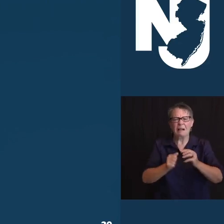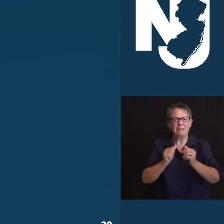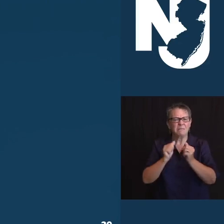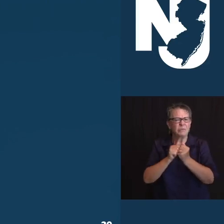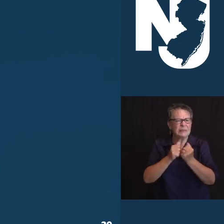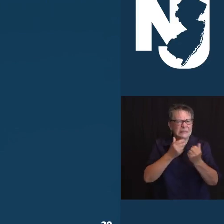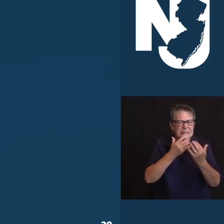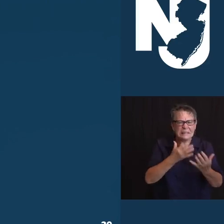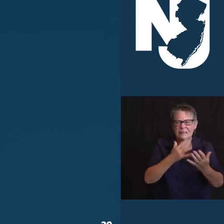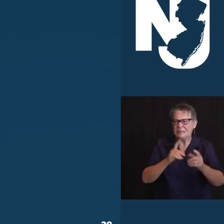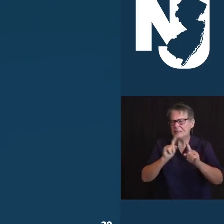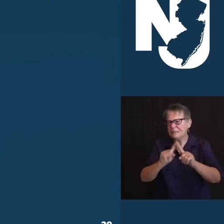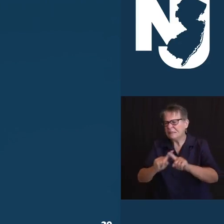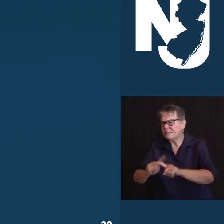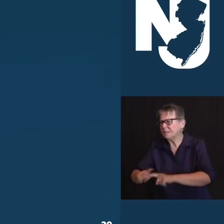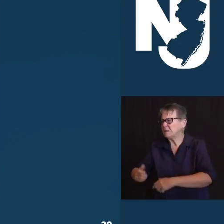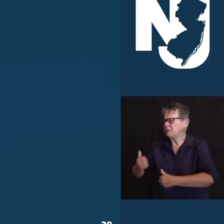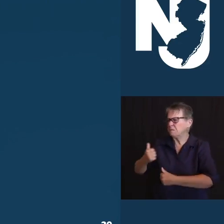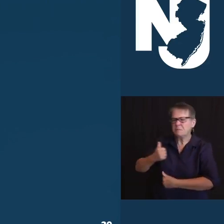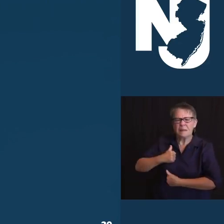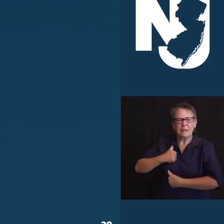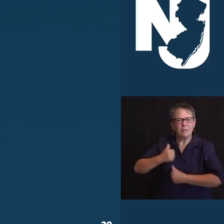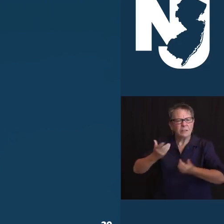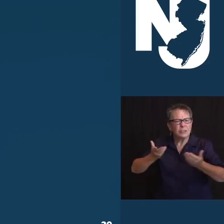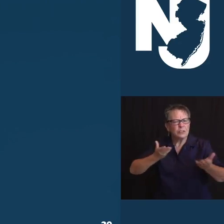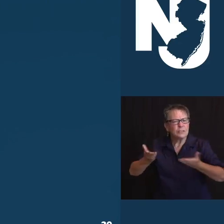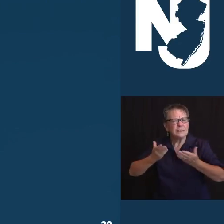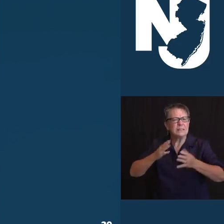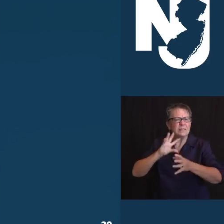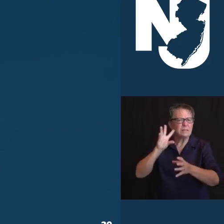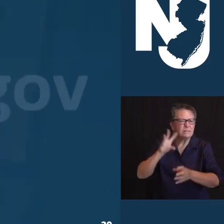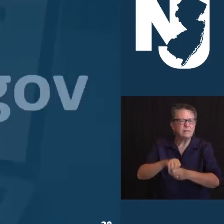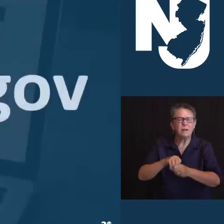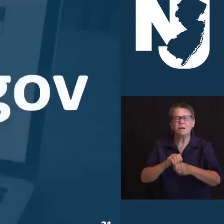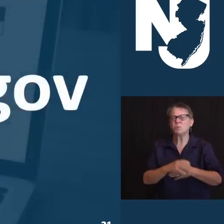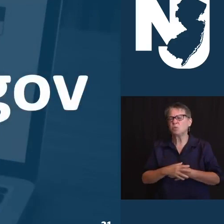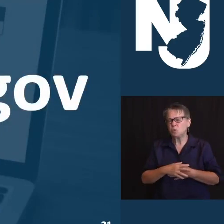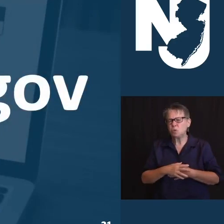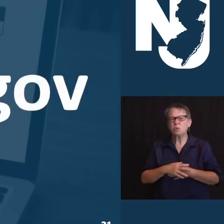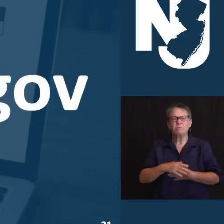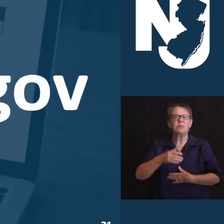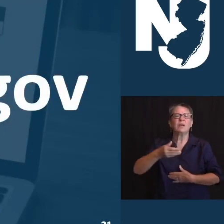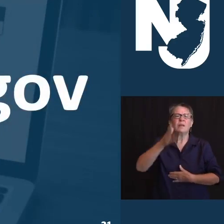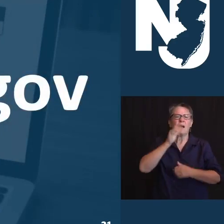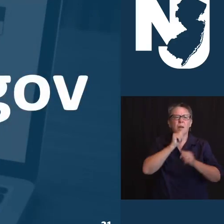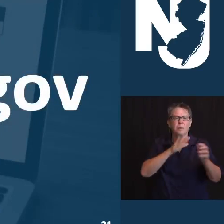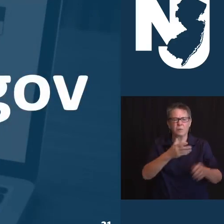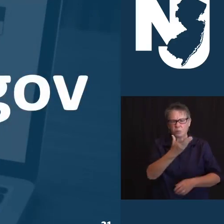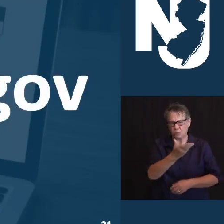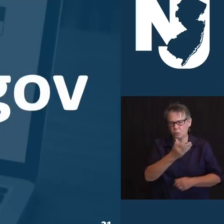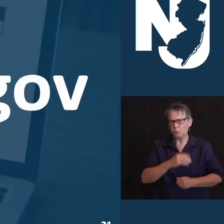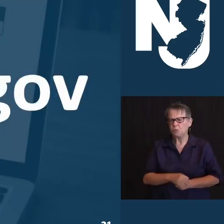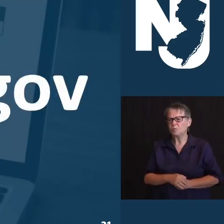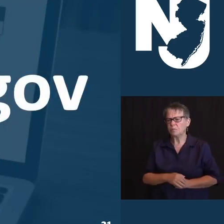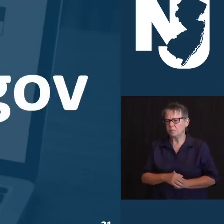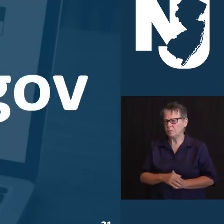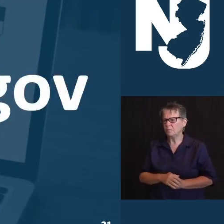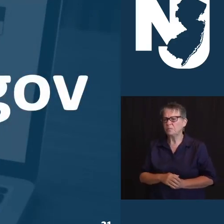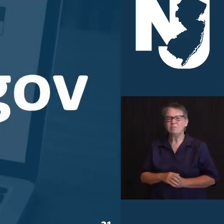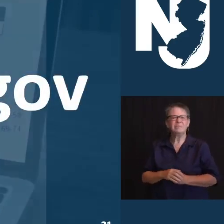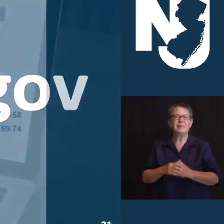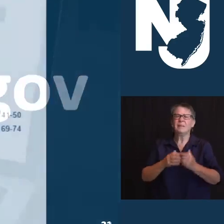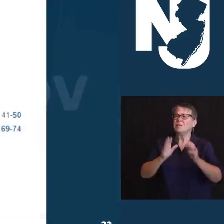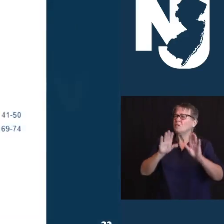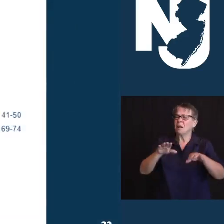May God bless you and watch over you and your family. And may God bless everyone we've lost. Now, switching gears, a reminder that we only have